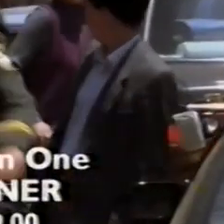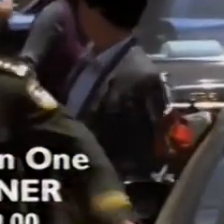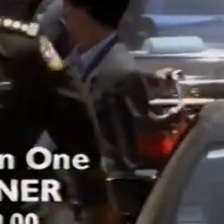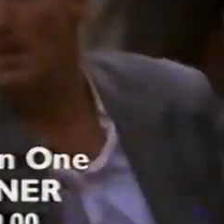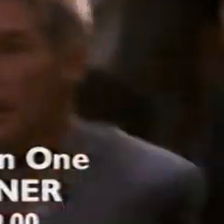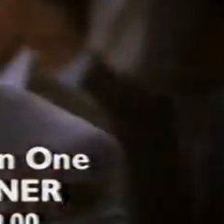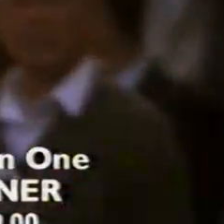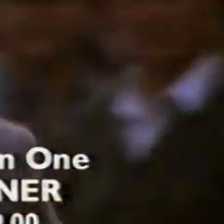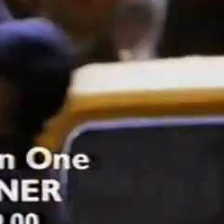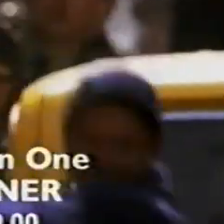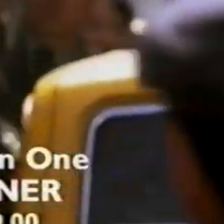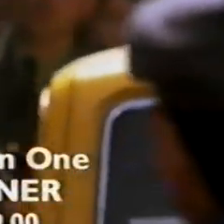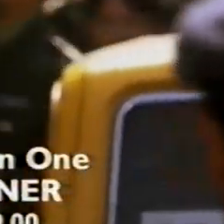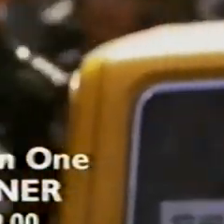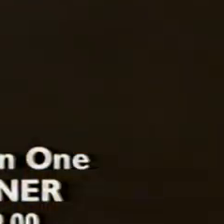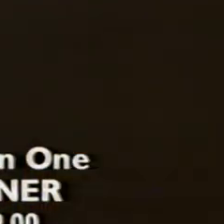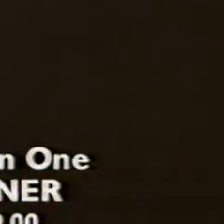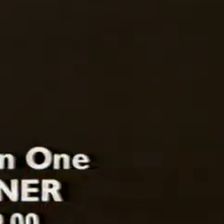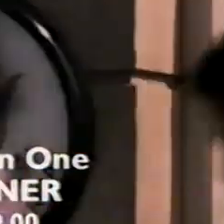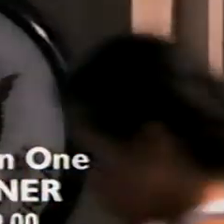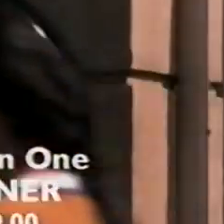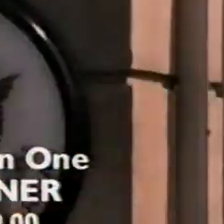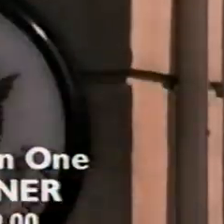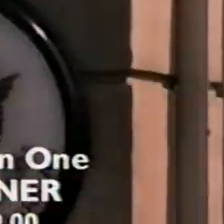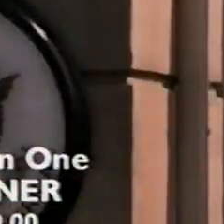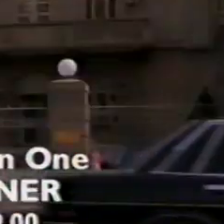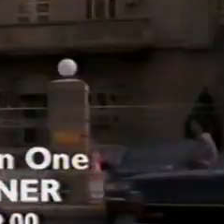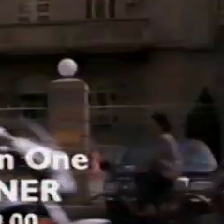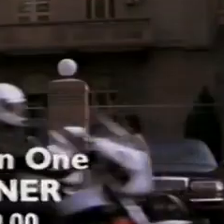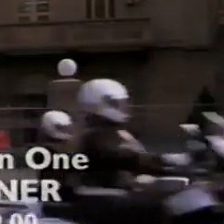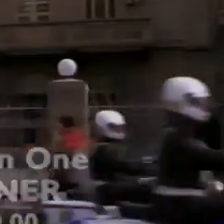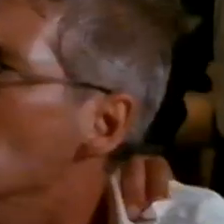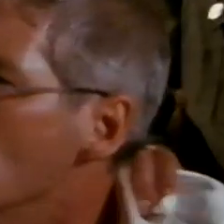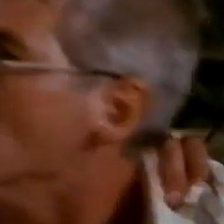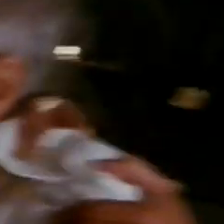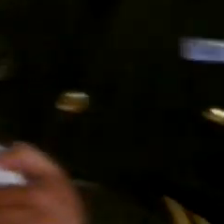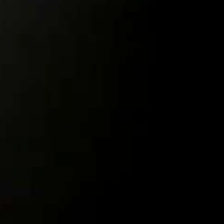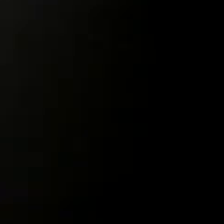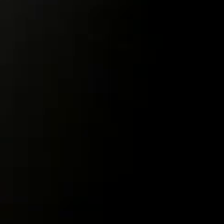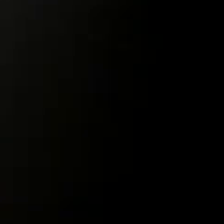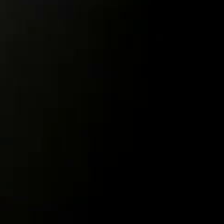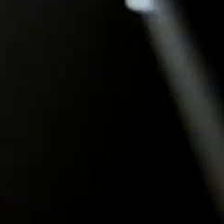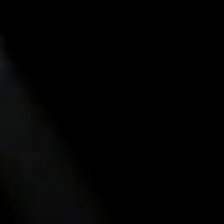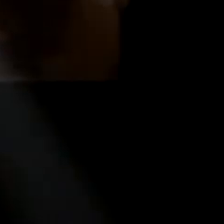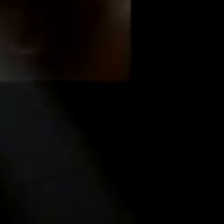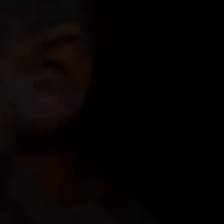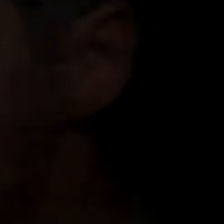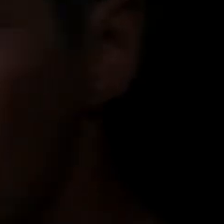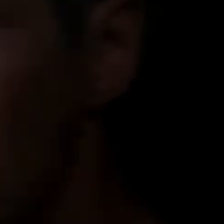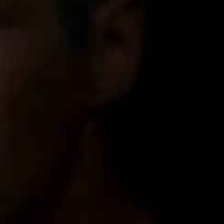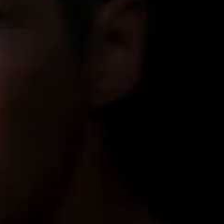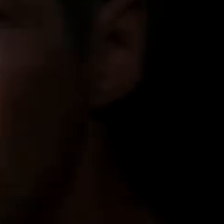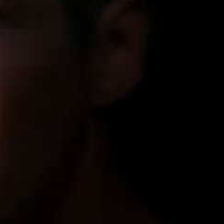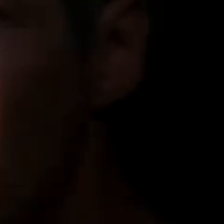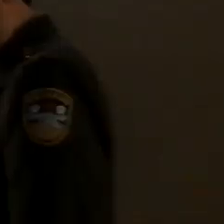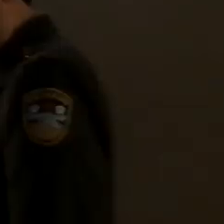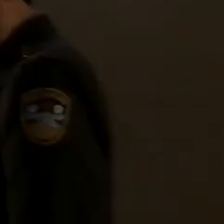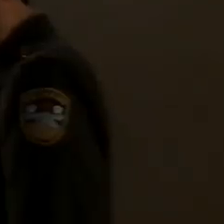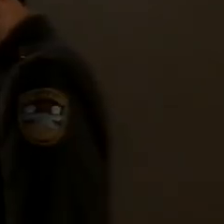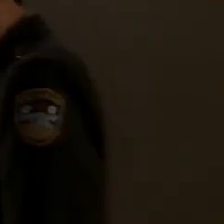He uncovers corruption at the highest level. I have the right to contact my embassy. But will he live to tell the tale? It can be more easy